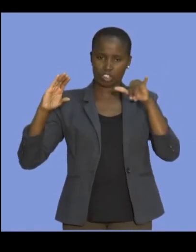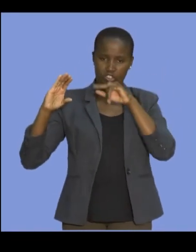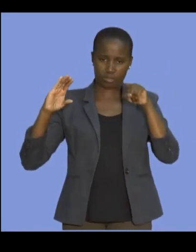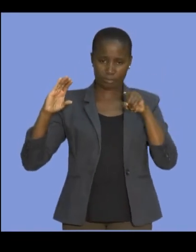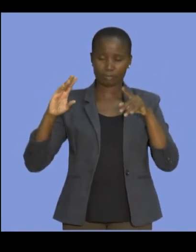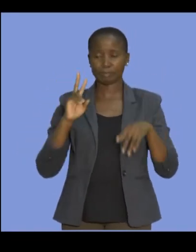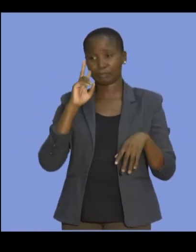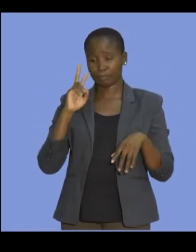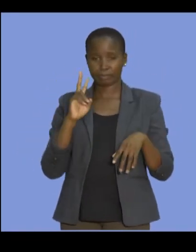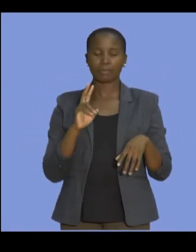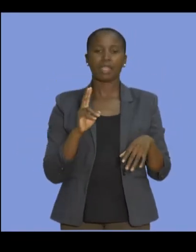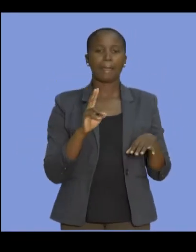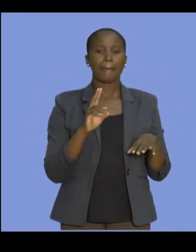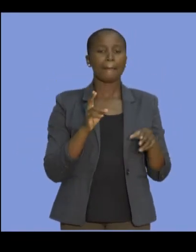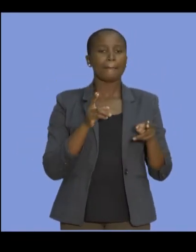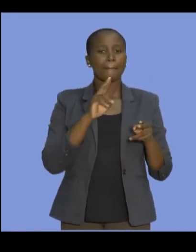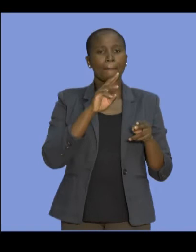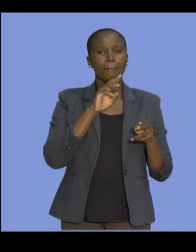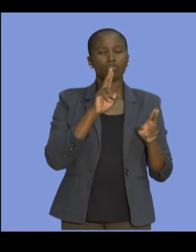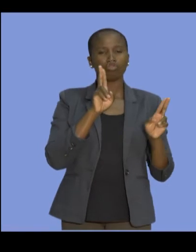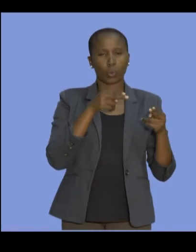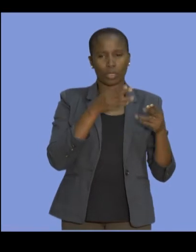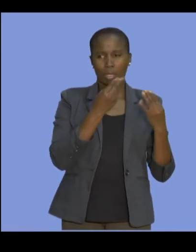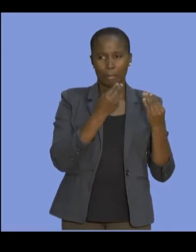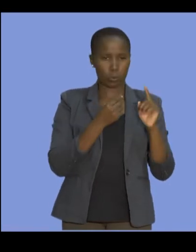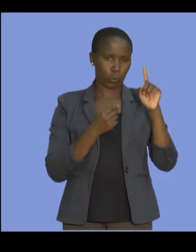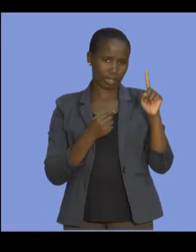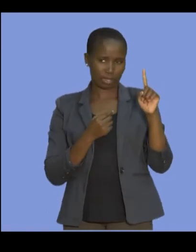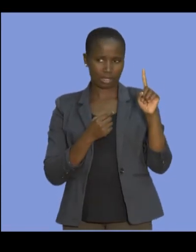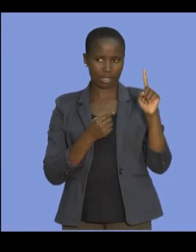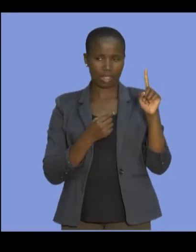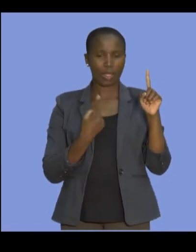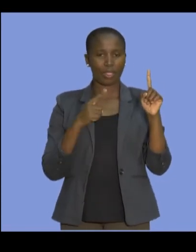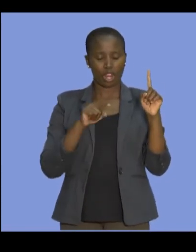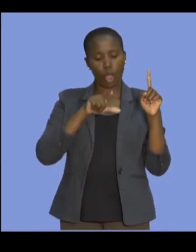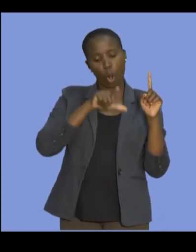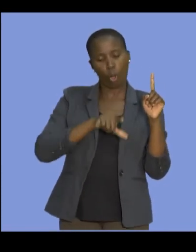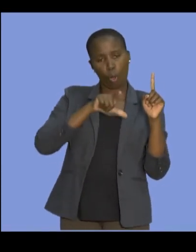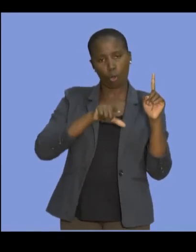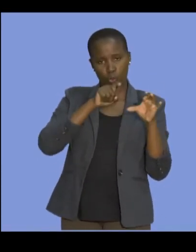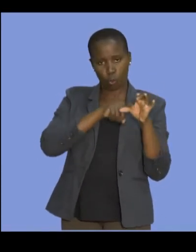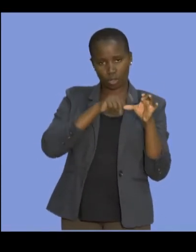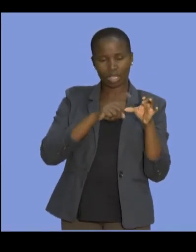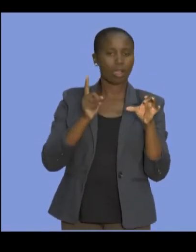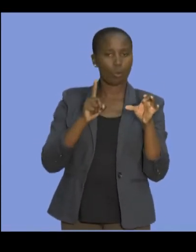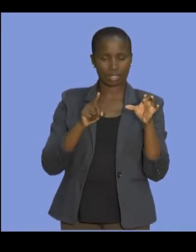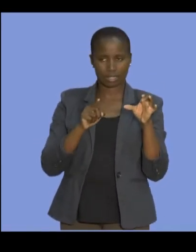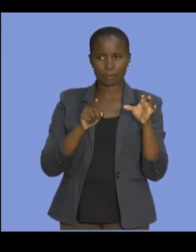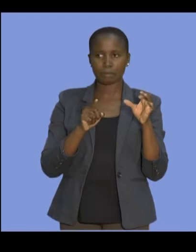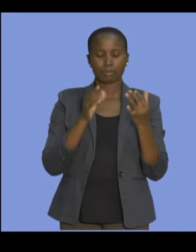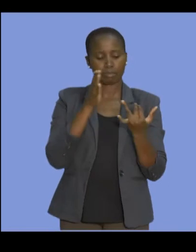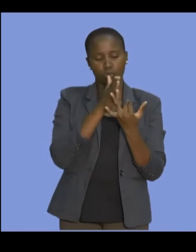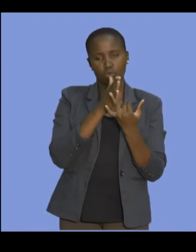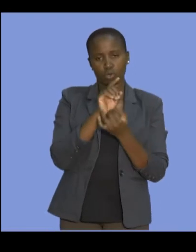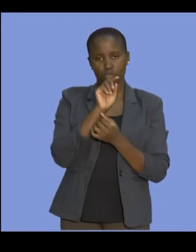value is 1, 5-number summary. The lower quartile is between 2 and